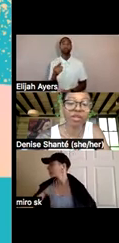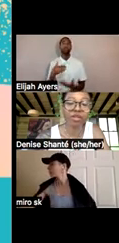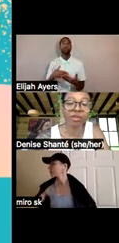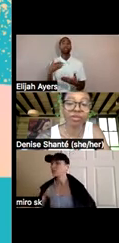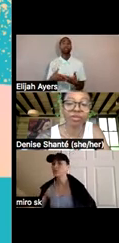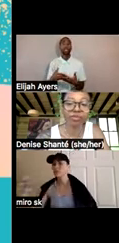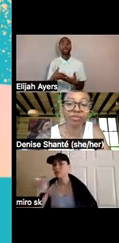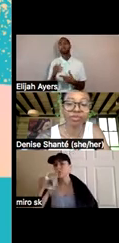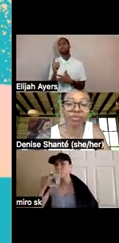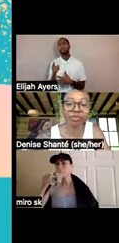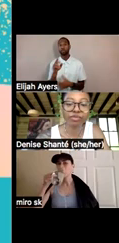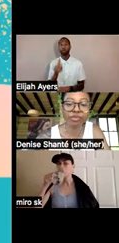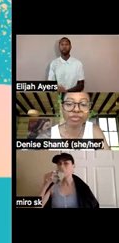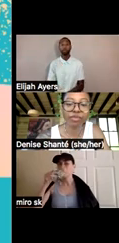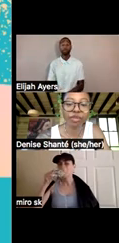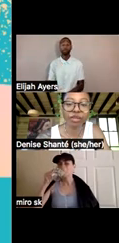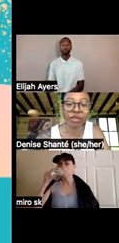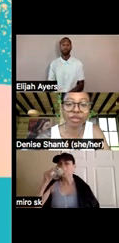this next minute or so.